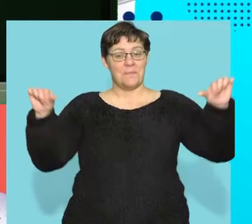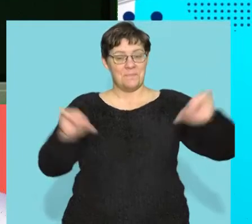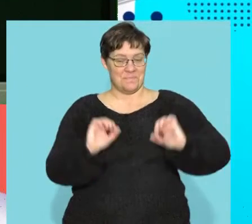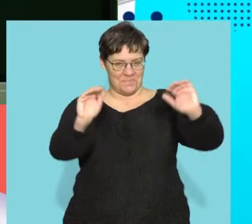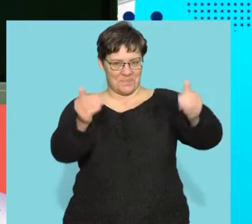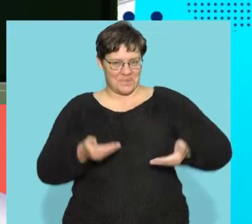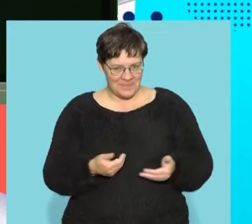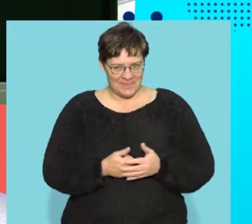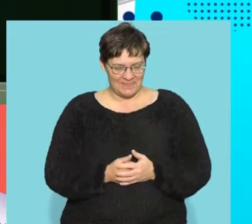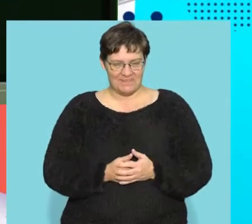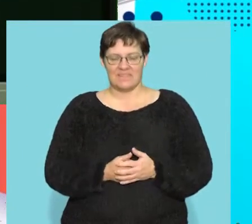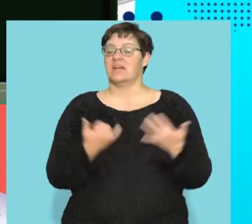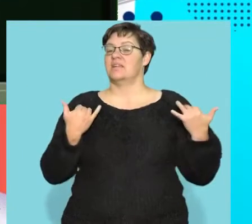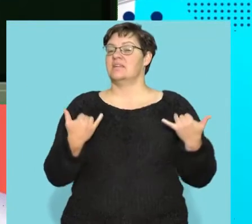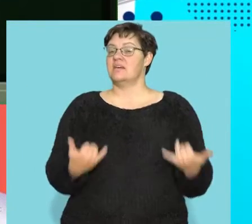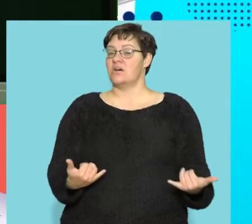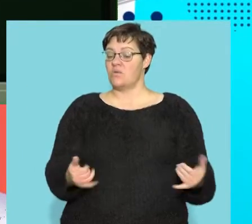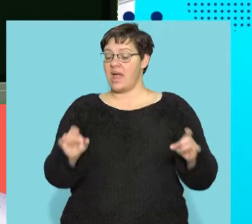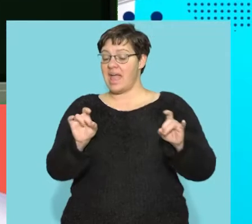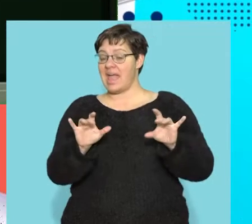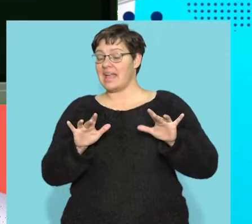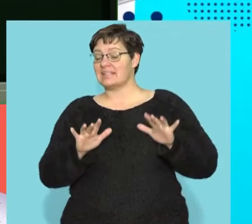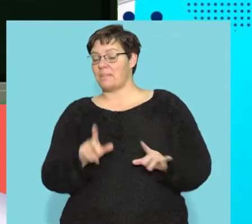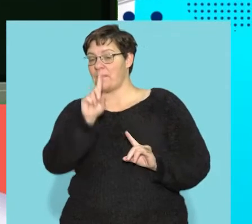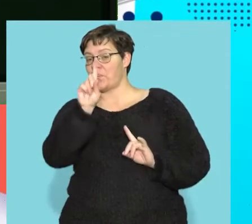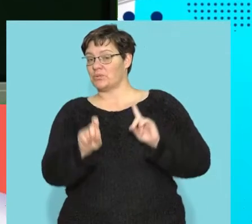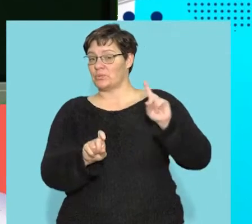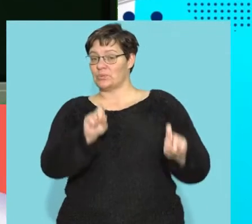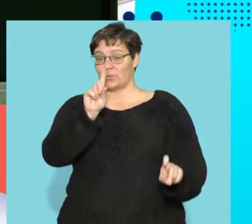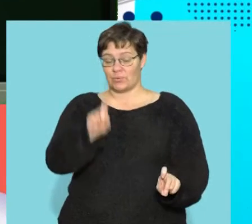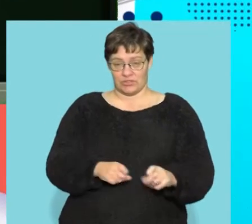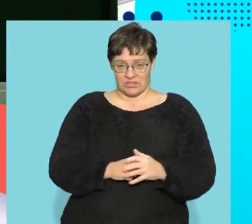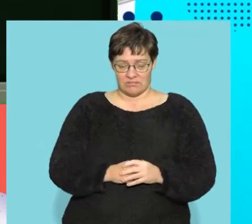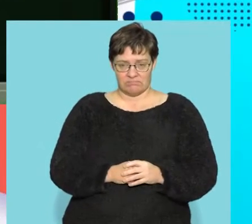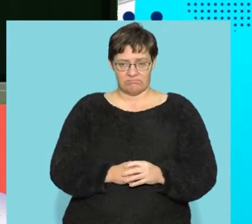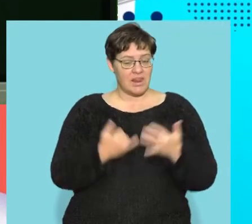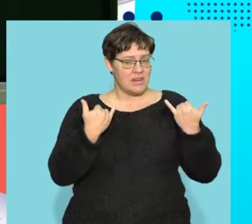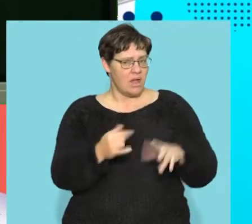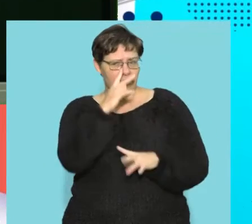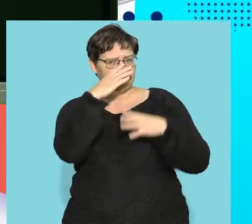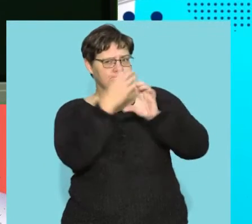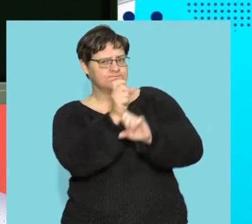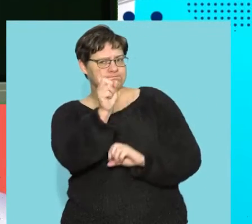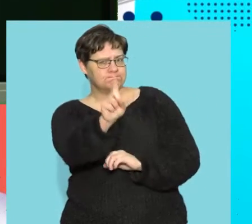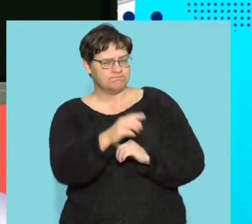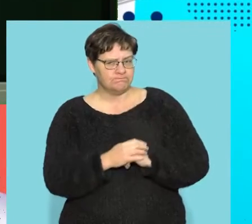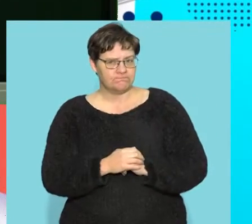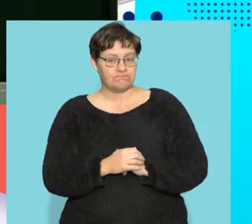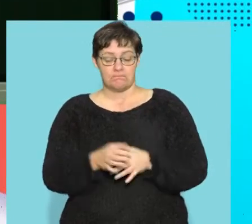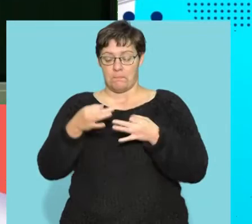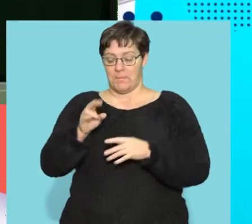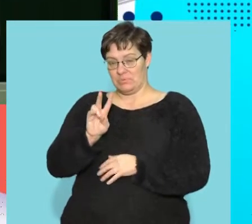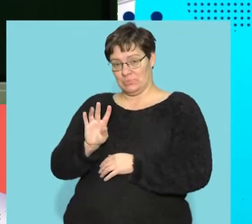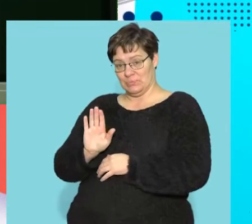Welcome back, accounting boffins. Right, examination questions. What are we looking at this time? Something in paper